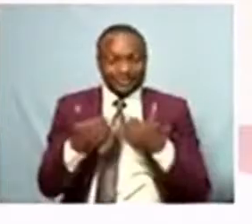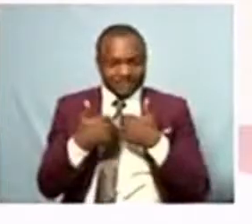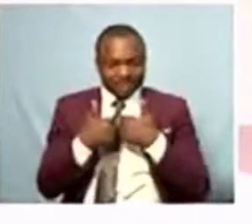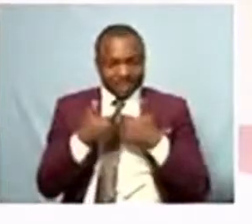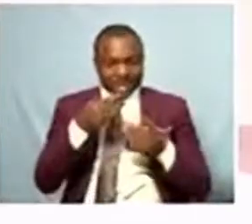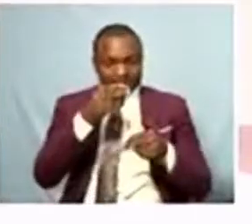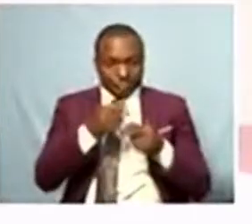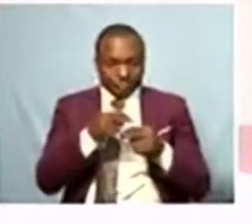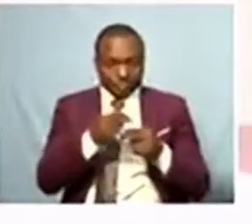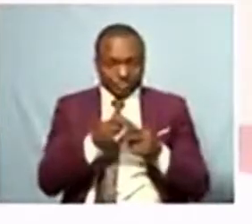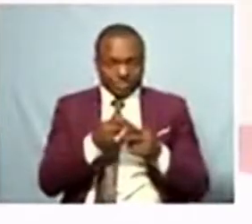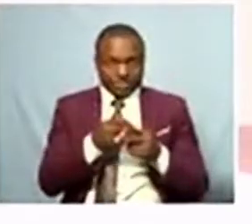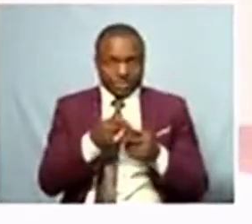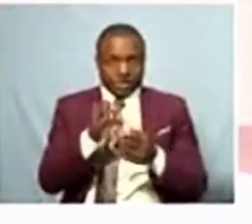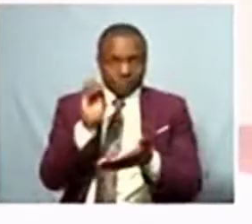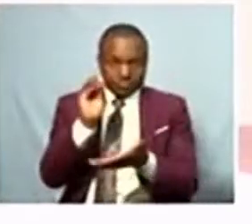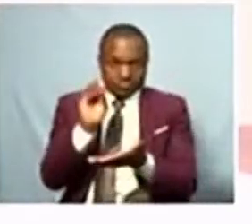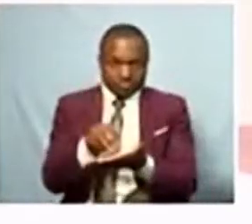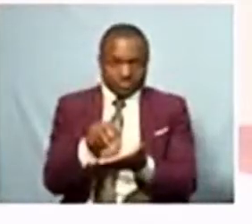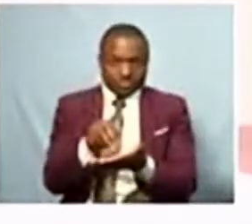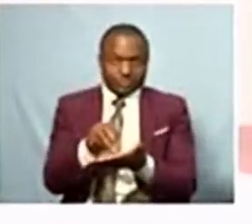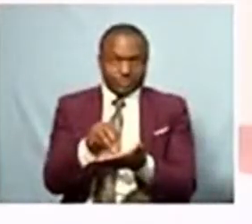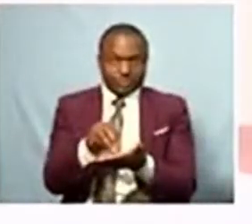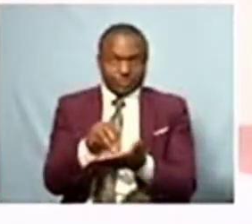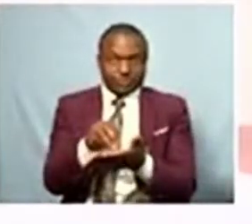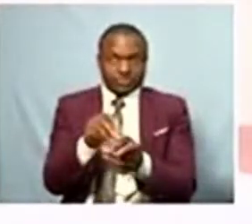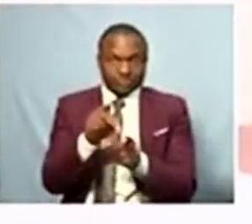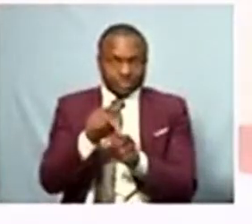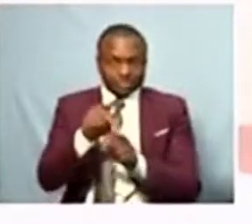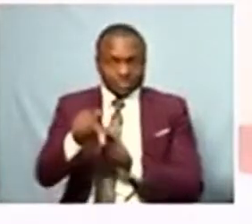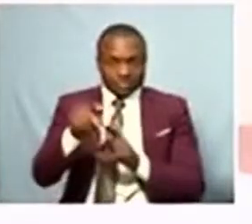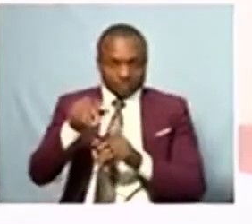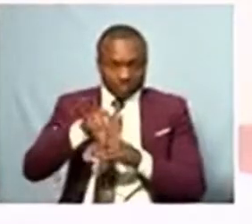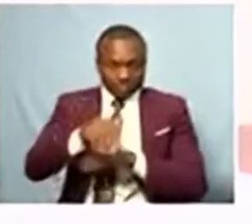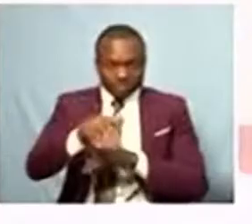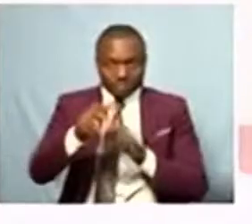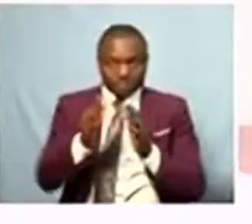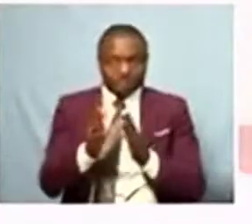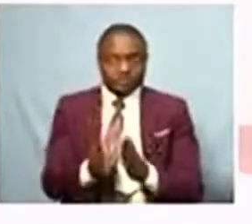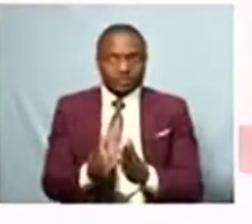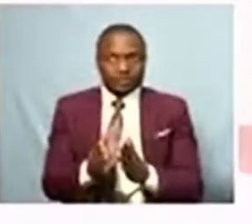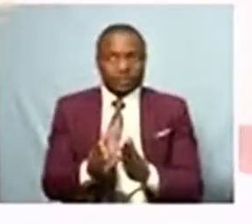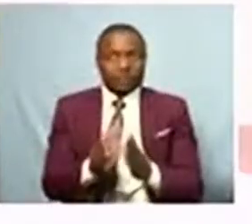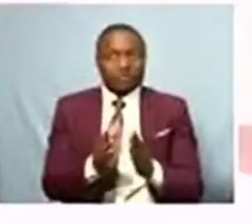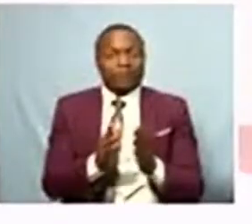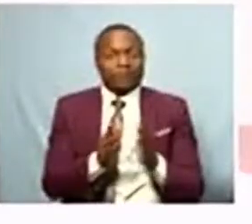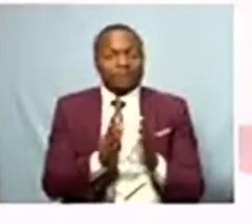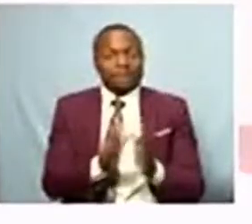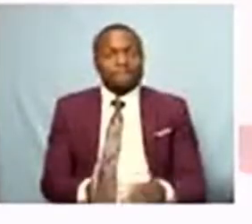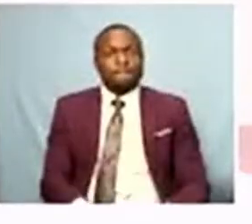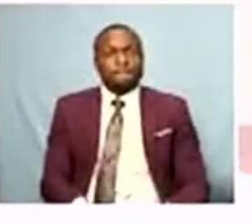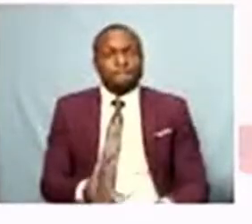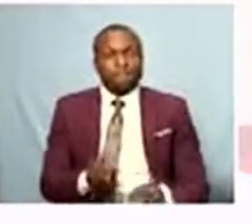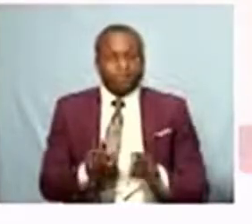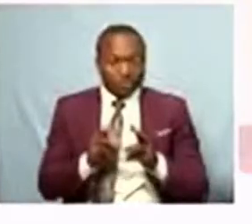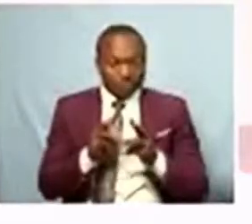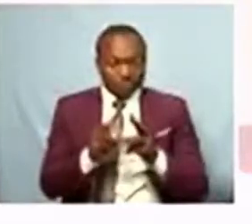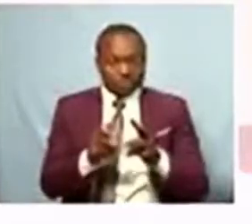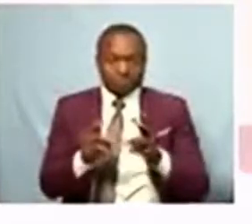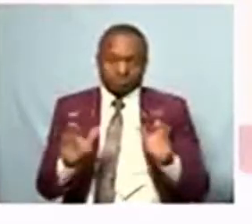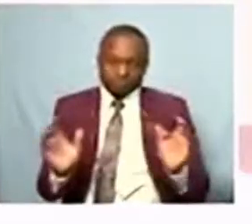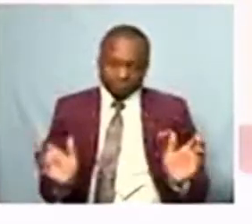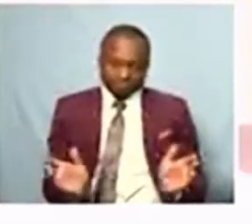name officially entered in the professional register, a measure that